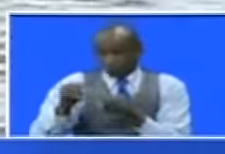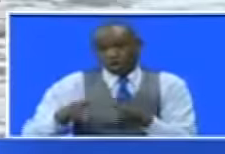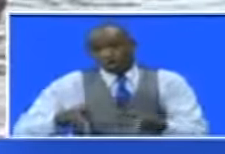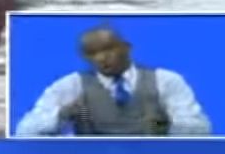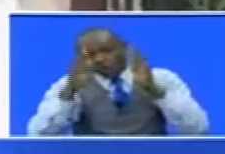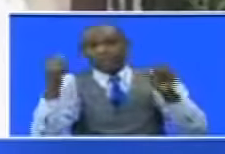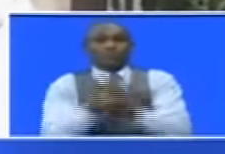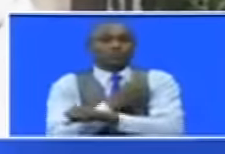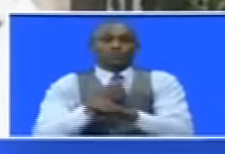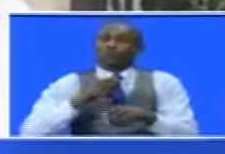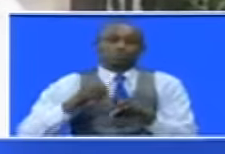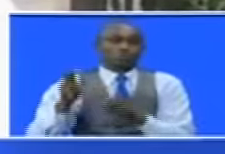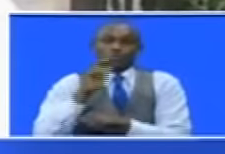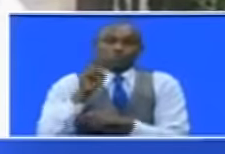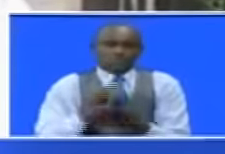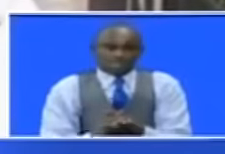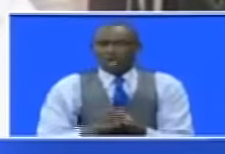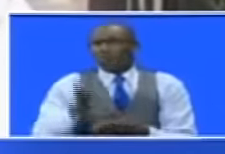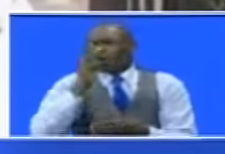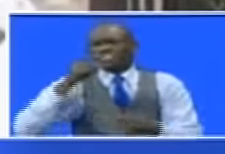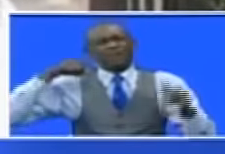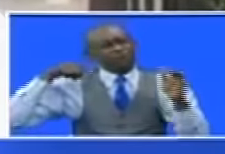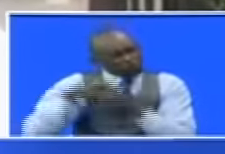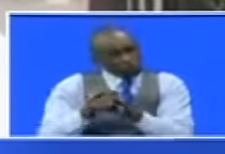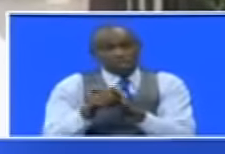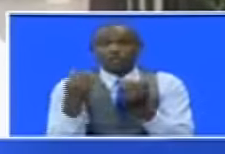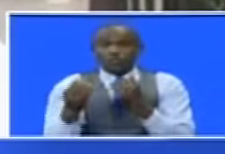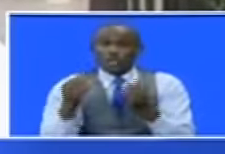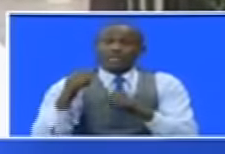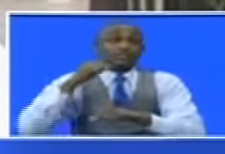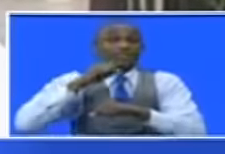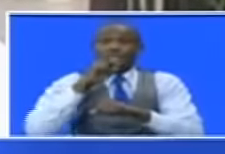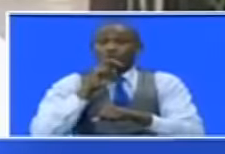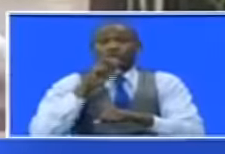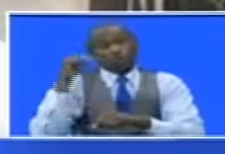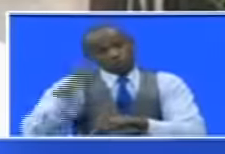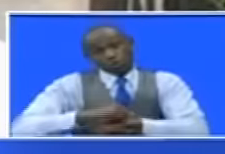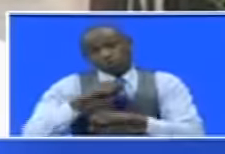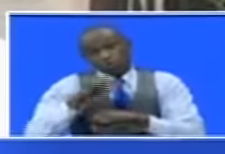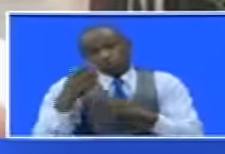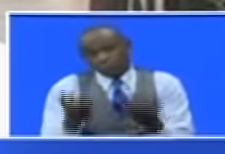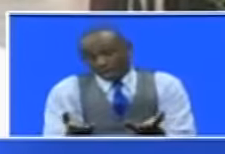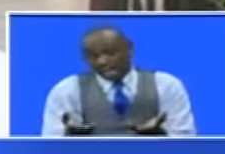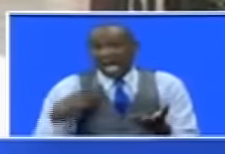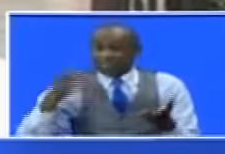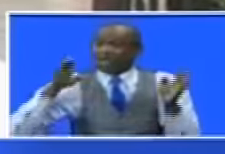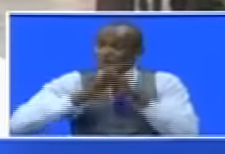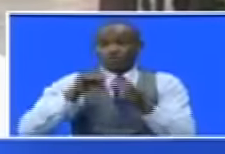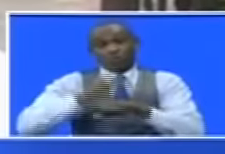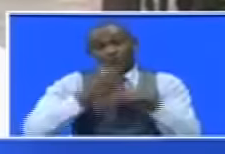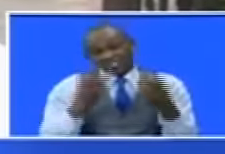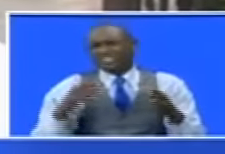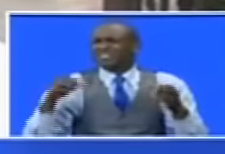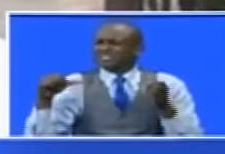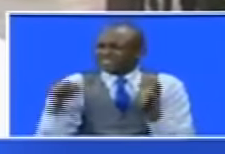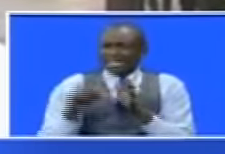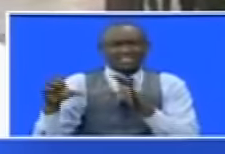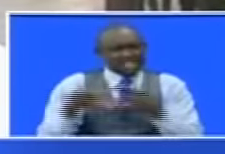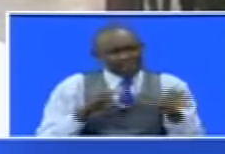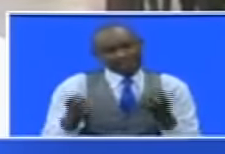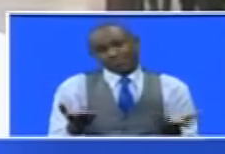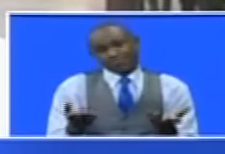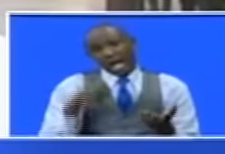off by floods. Maji iliingia hata kwa watoto wajaenda shule wengine na wengine wafunga tulikuwa na shida kabisa hata wengine